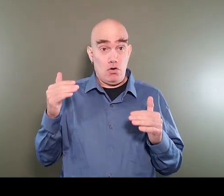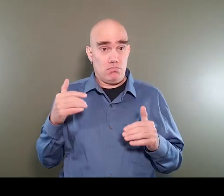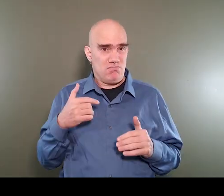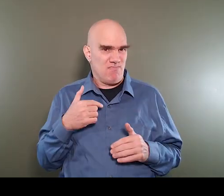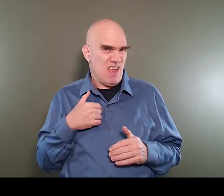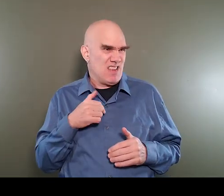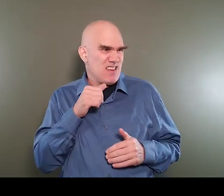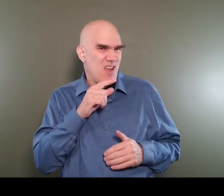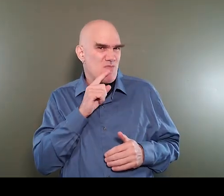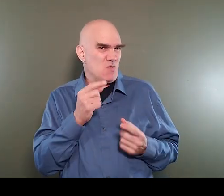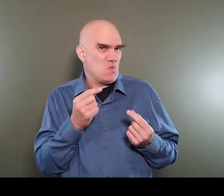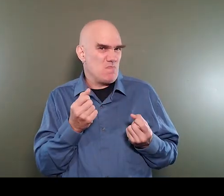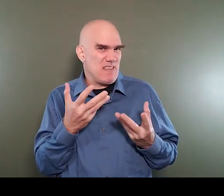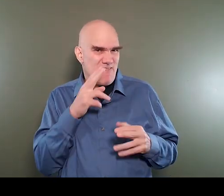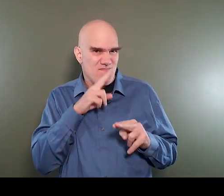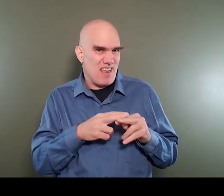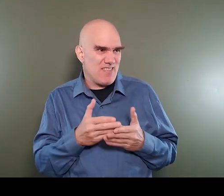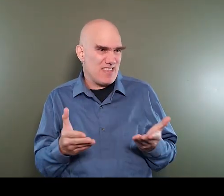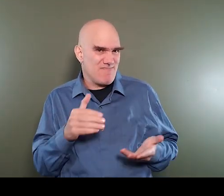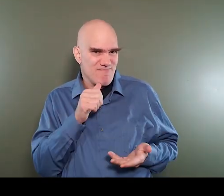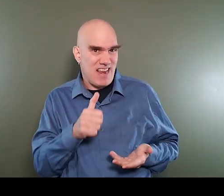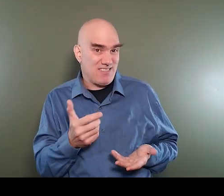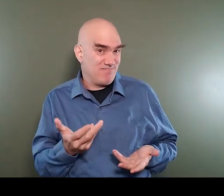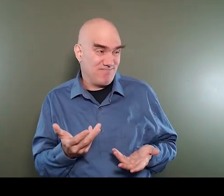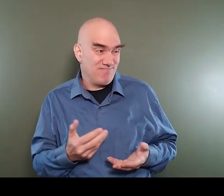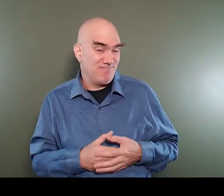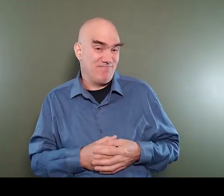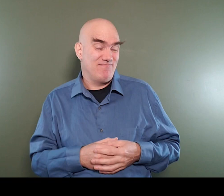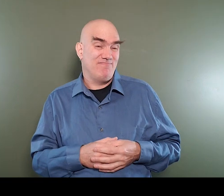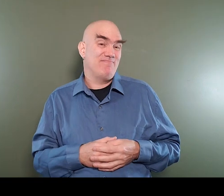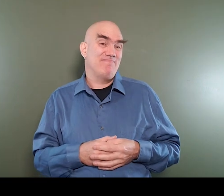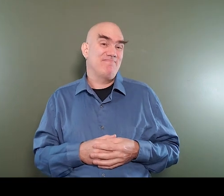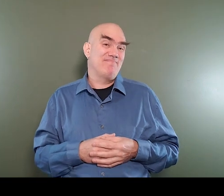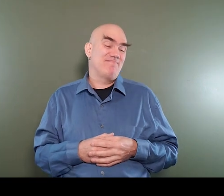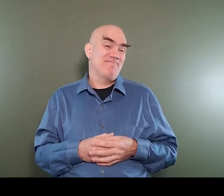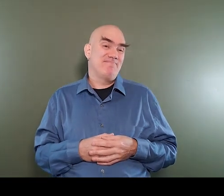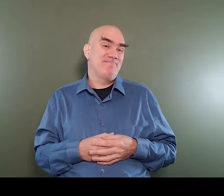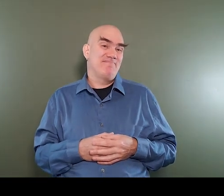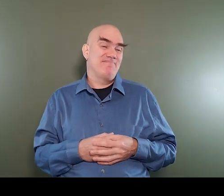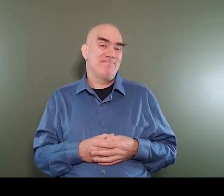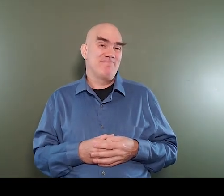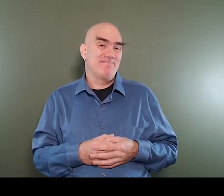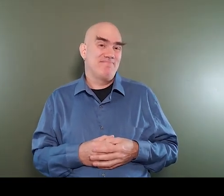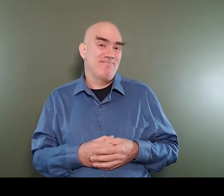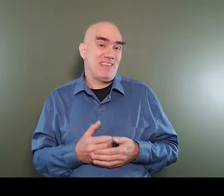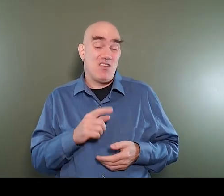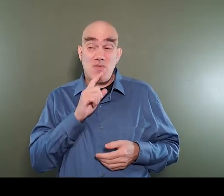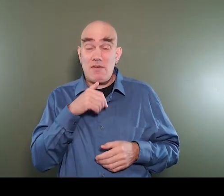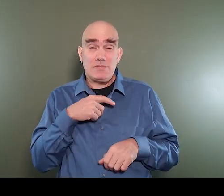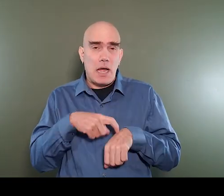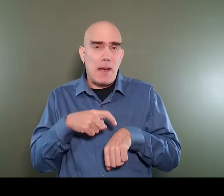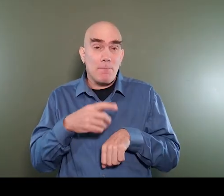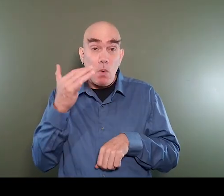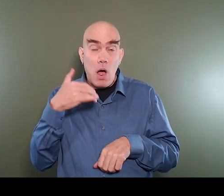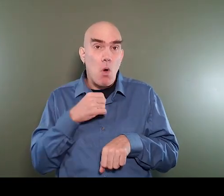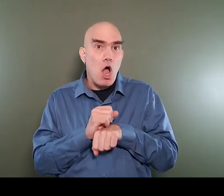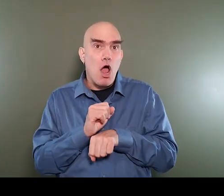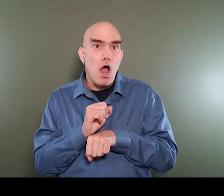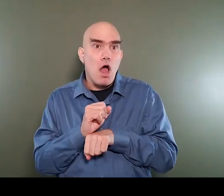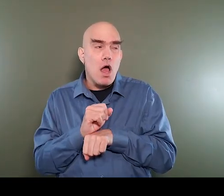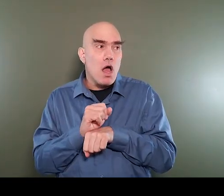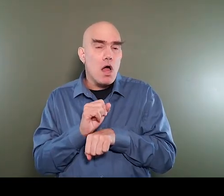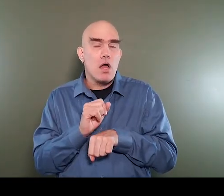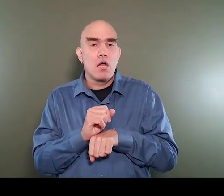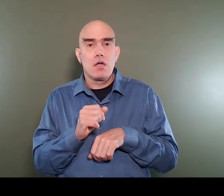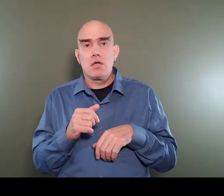when I was younger, as an adult, I didn't do a lot of fun things. And I didn't really have